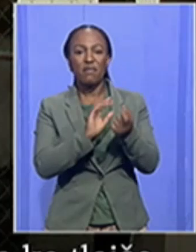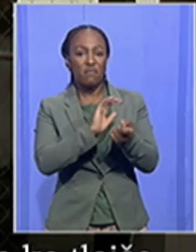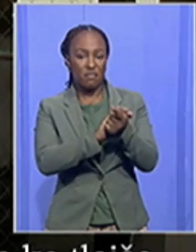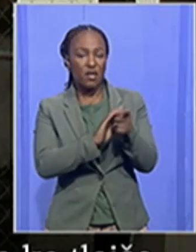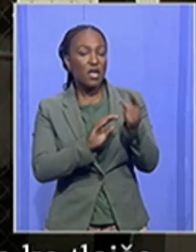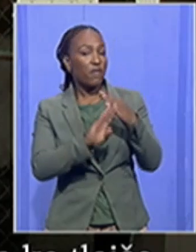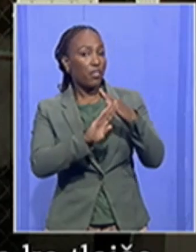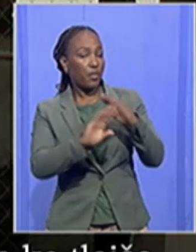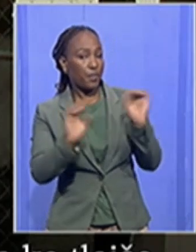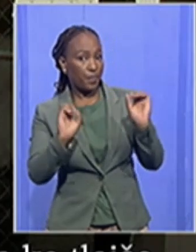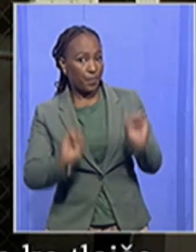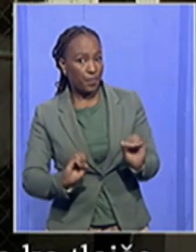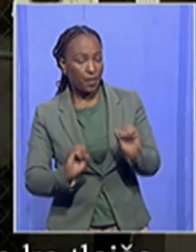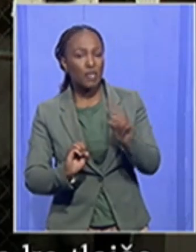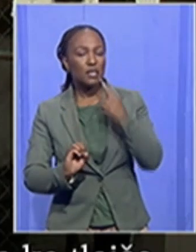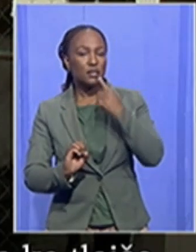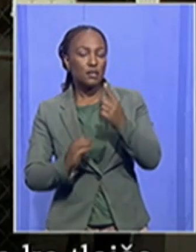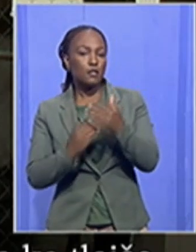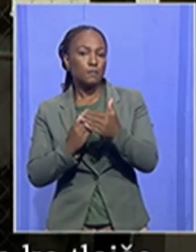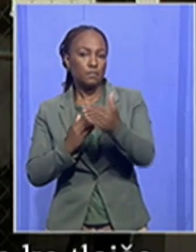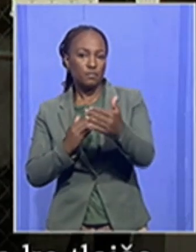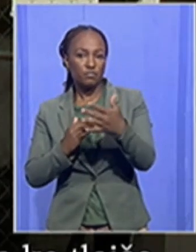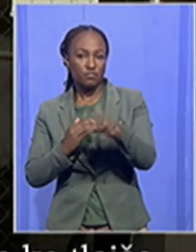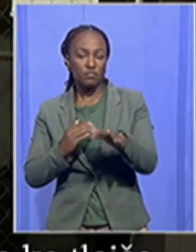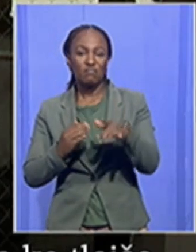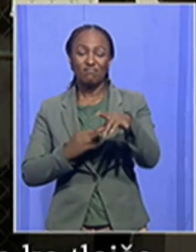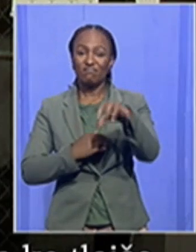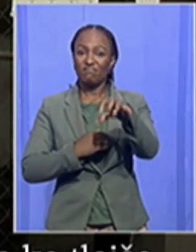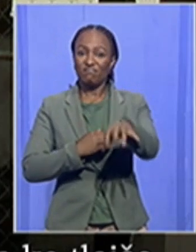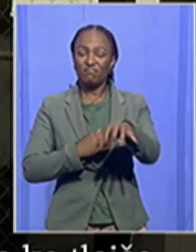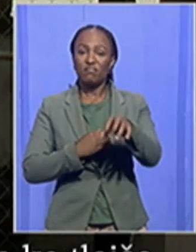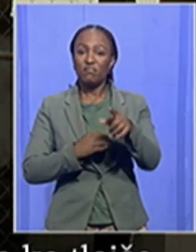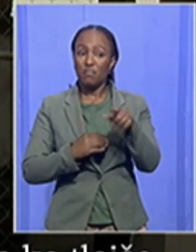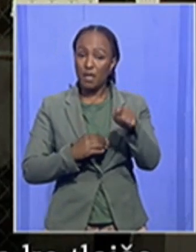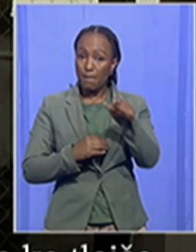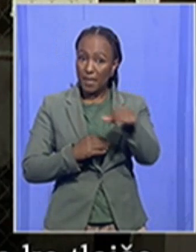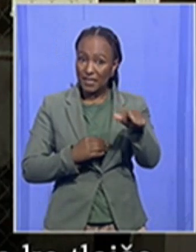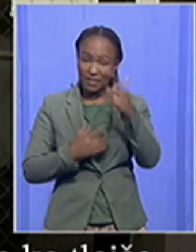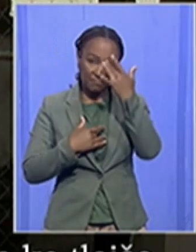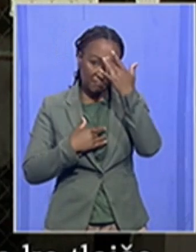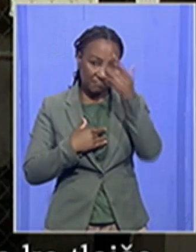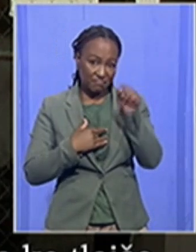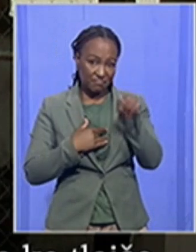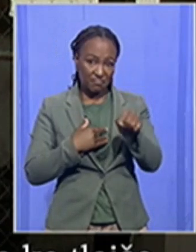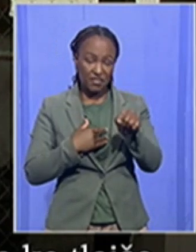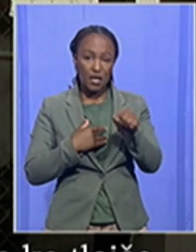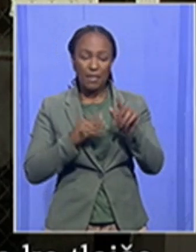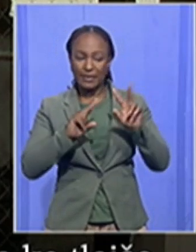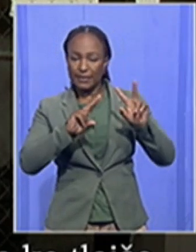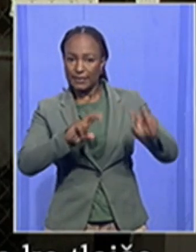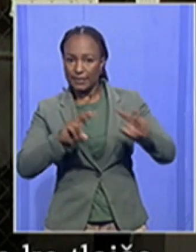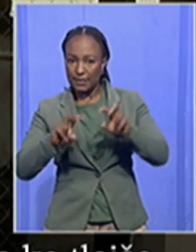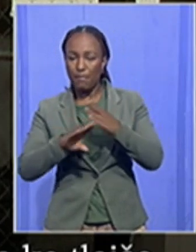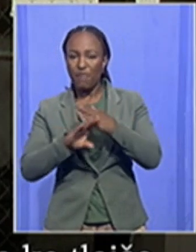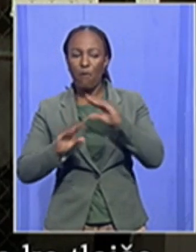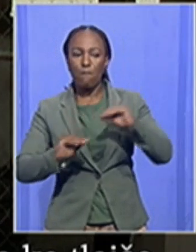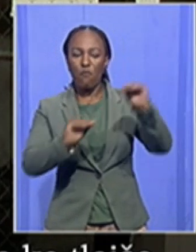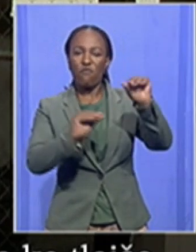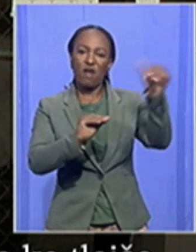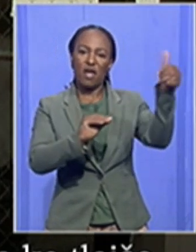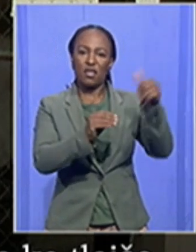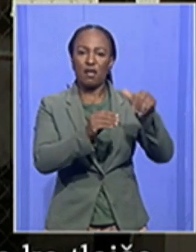ya leago e re e nyaka gore ba tirelo tša leago ba hlathe balwetši ba pele ba ka ba hudišetša lefelong le lekaone. Ke Mahlatse